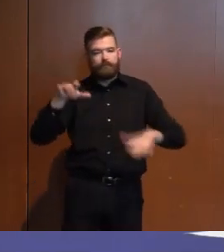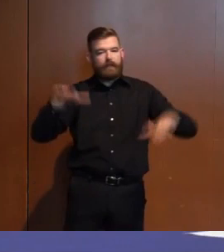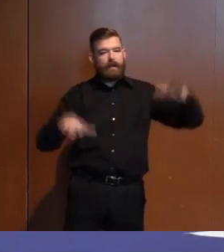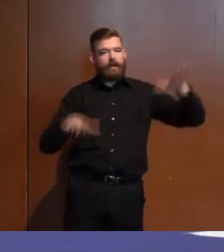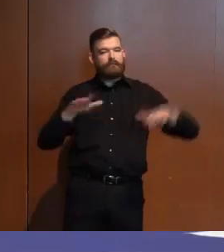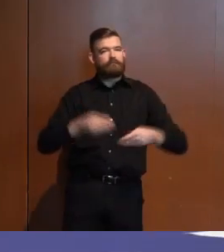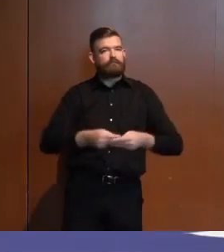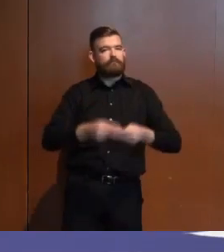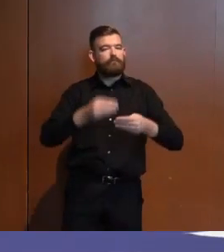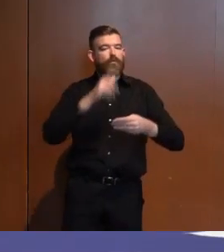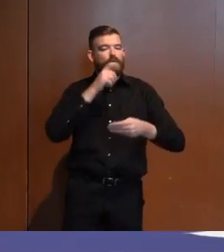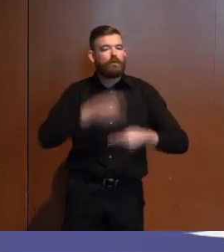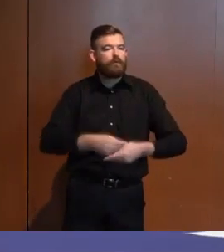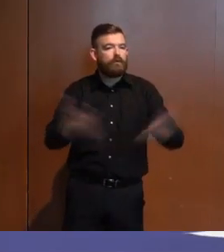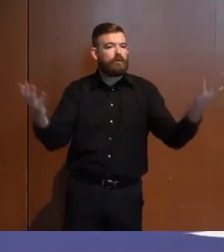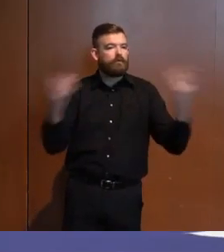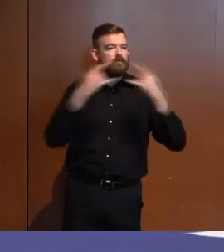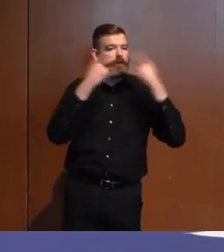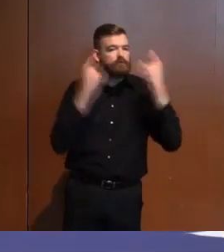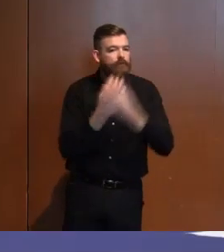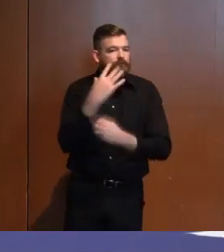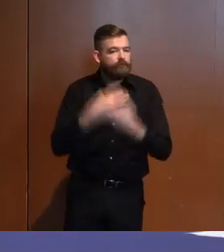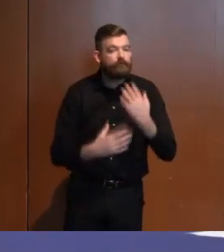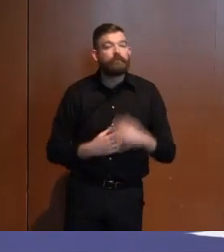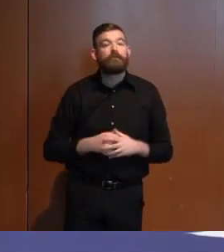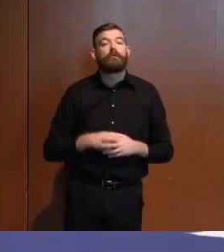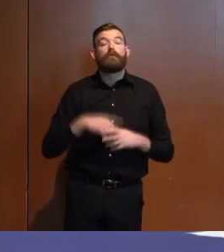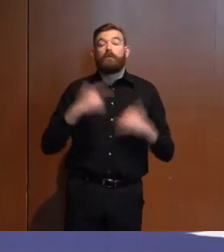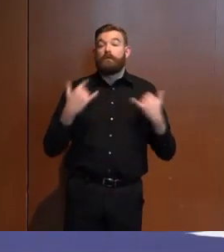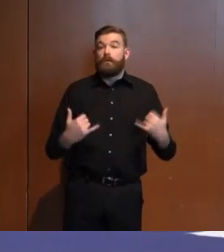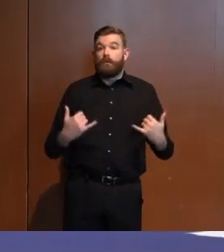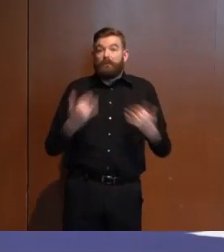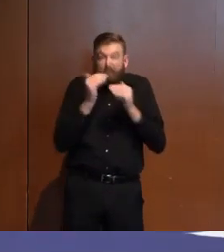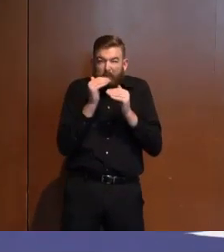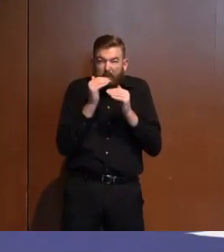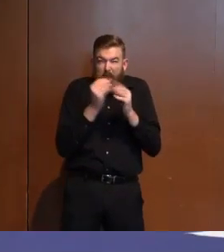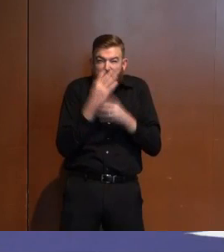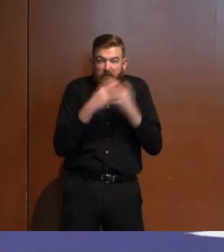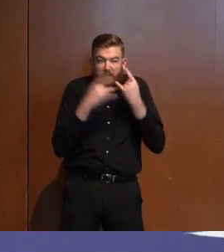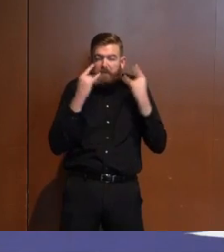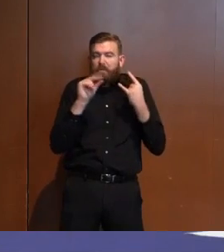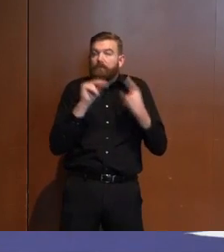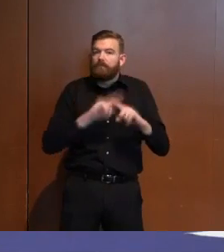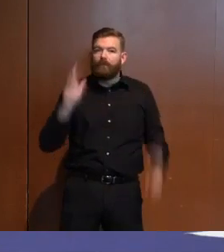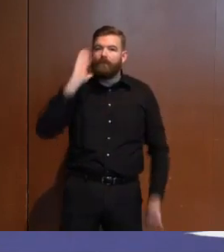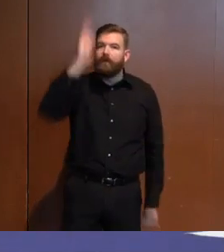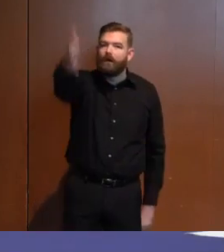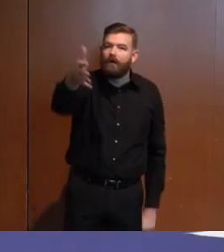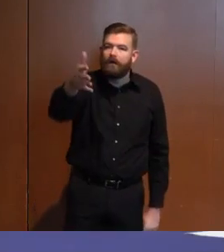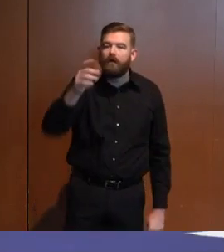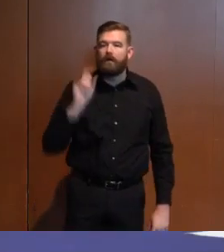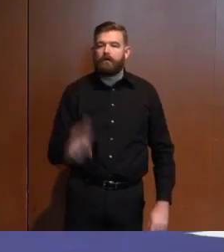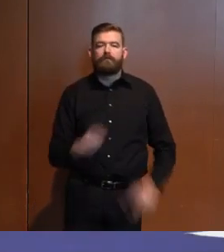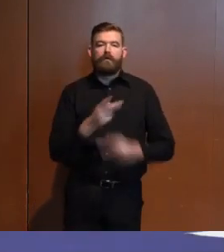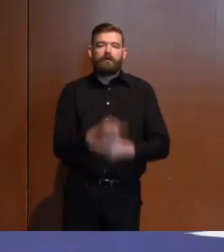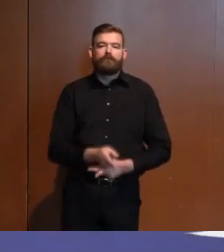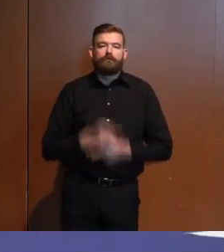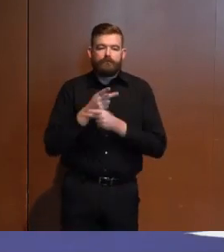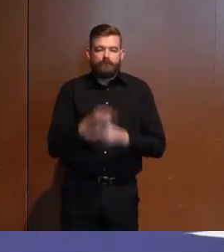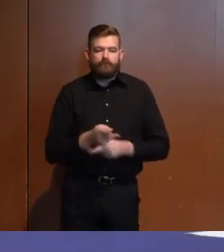not a constraint as we sit here today, but it's going to be increasingly a constraint. What's the big footnote to that? There's an enormous